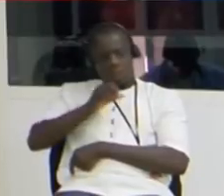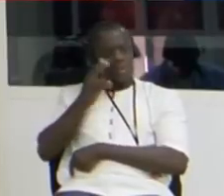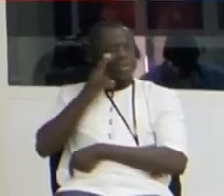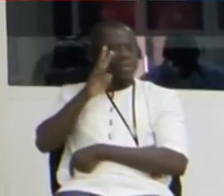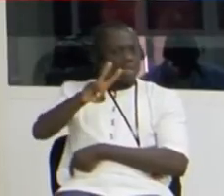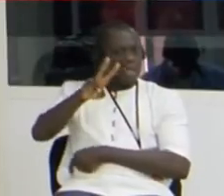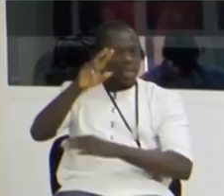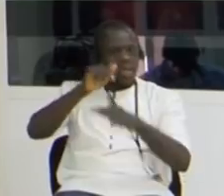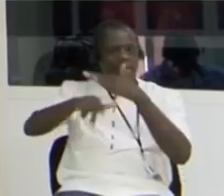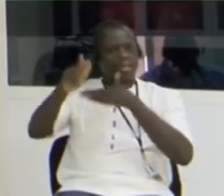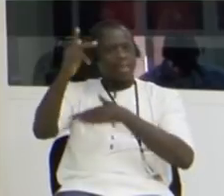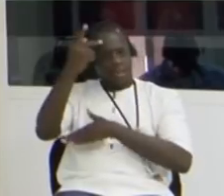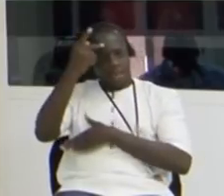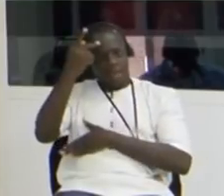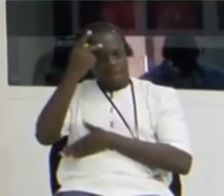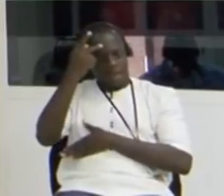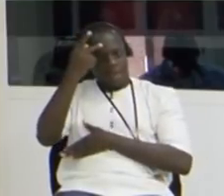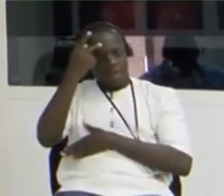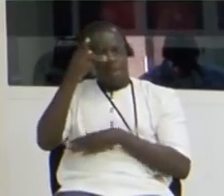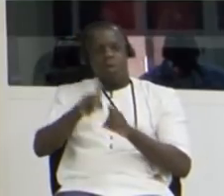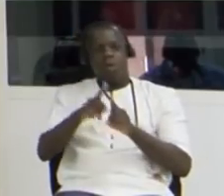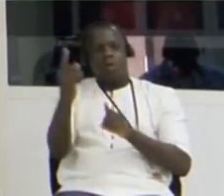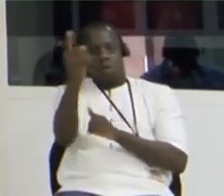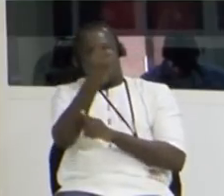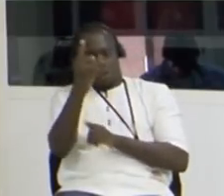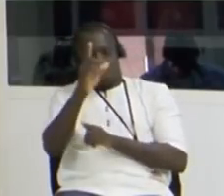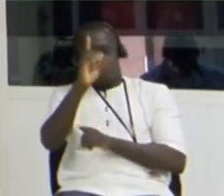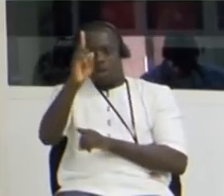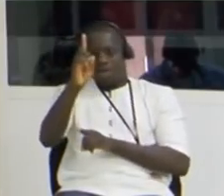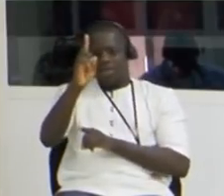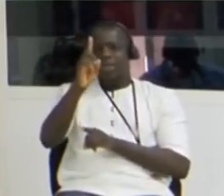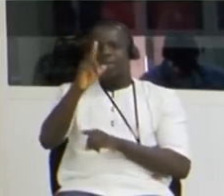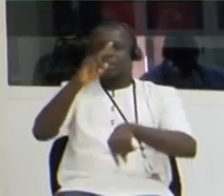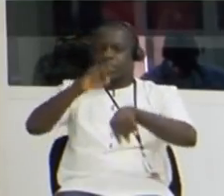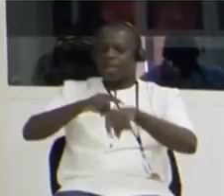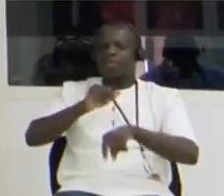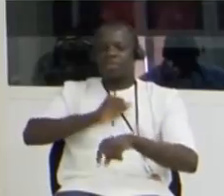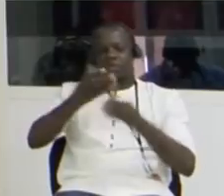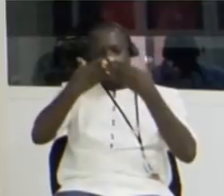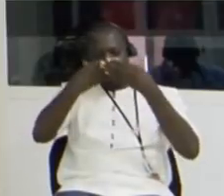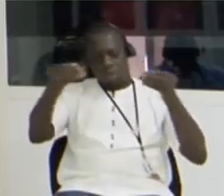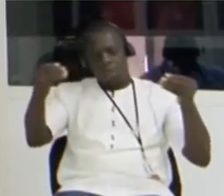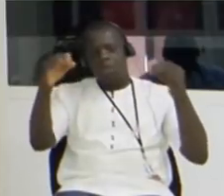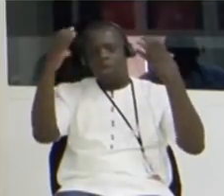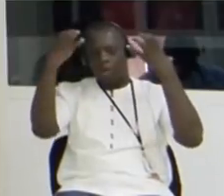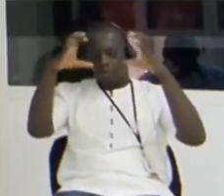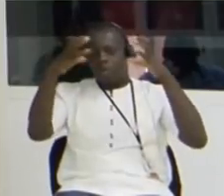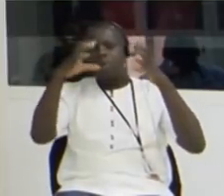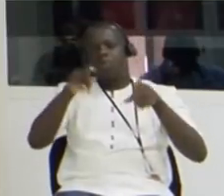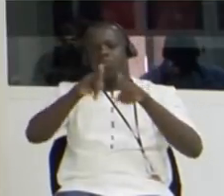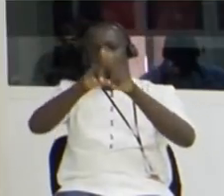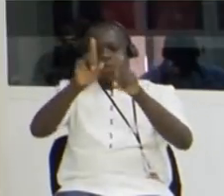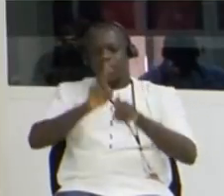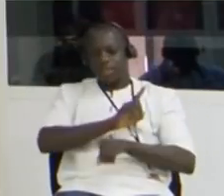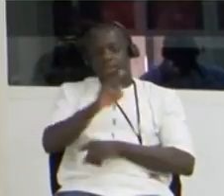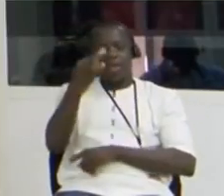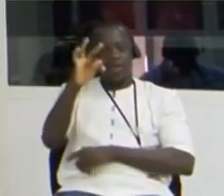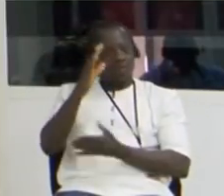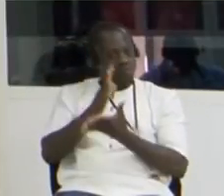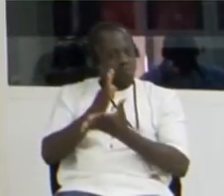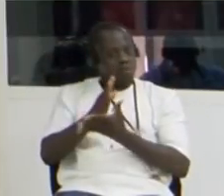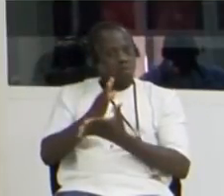Kanilai. That's only one of the instances, and I addressed the issue with them, that if you are not sure of